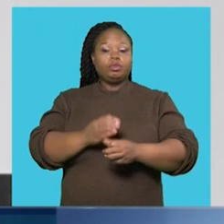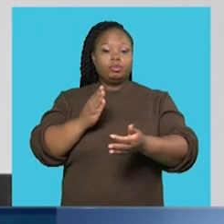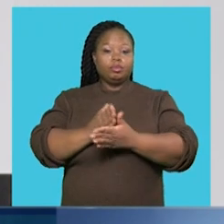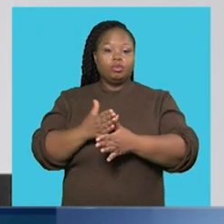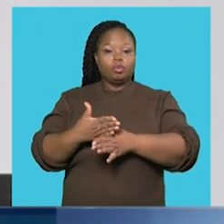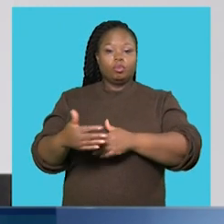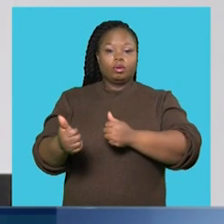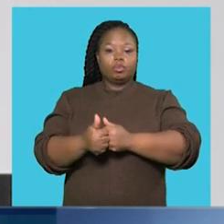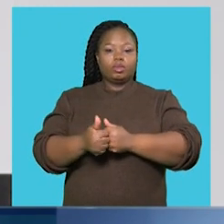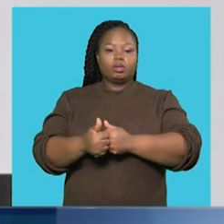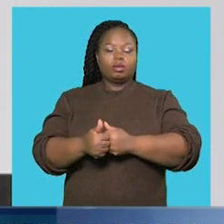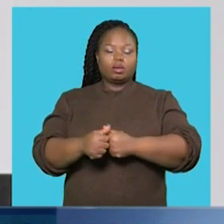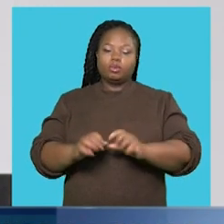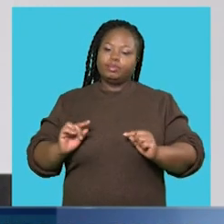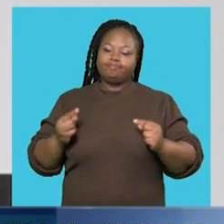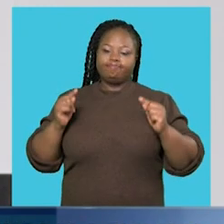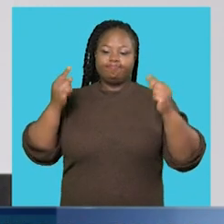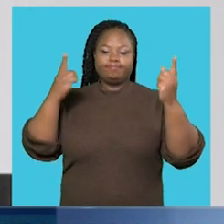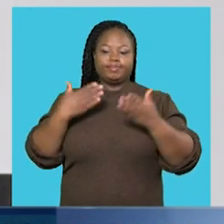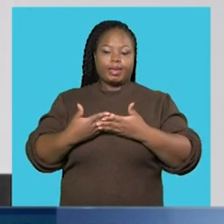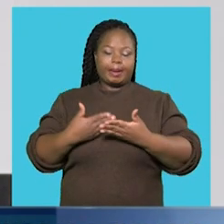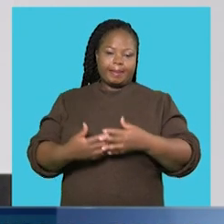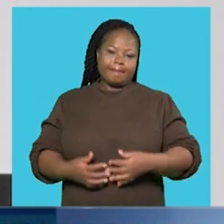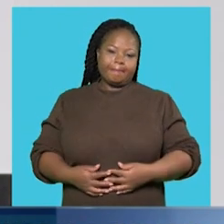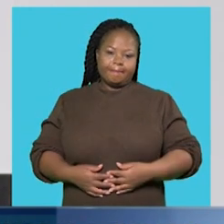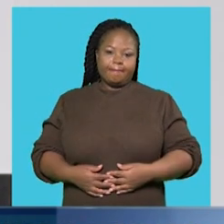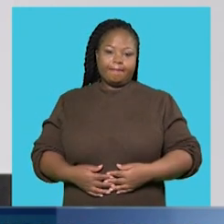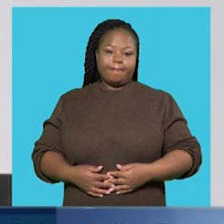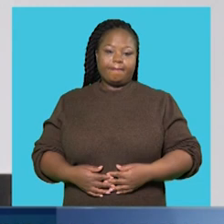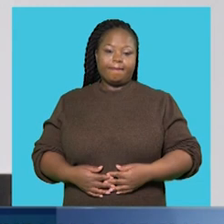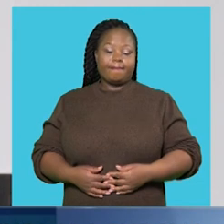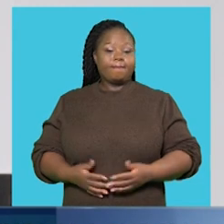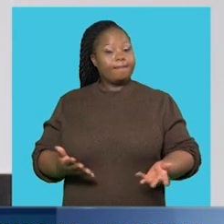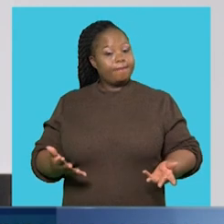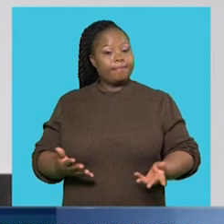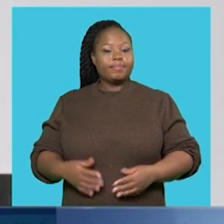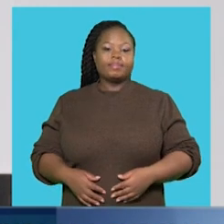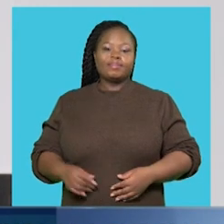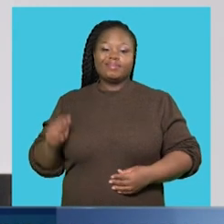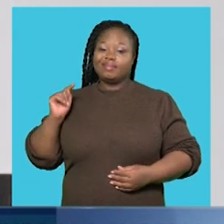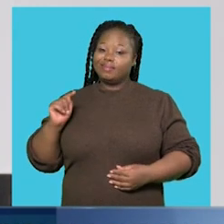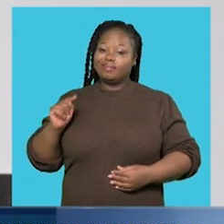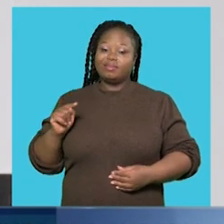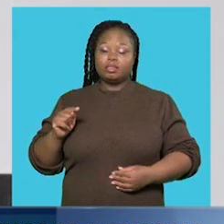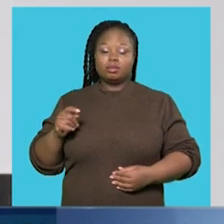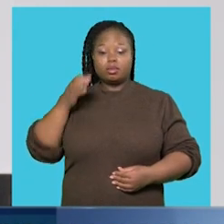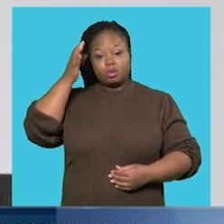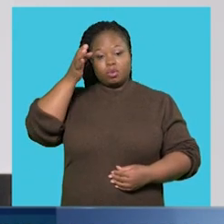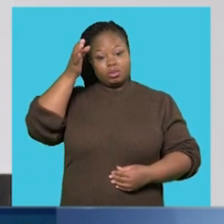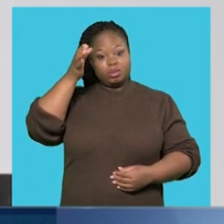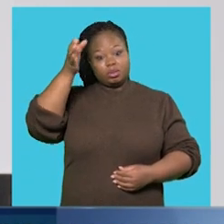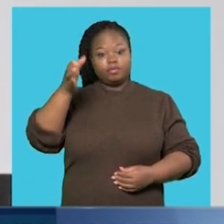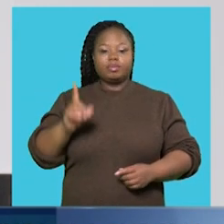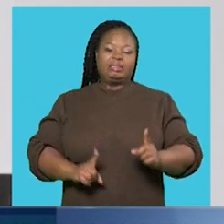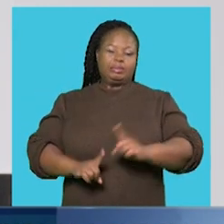for mutual prosperity. Rooted in these concepts, very